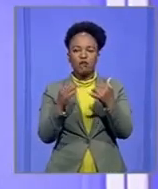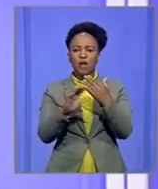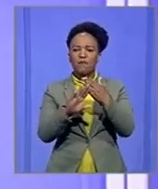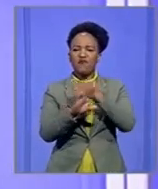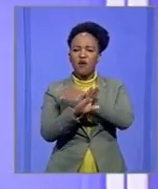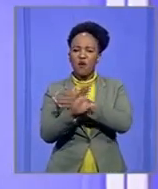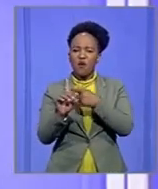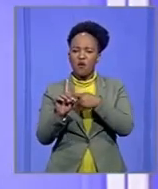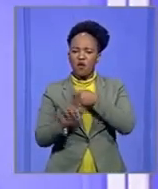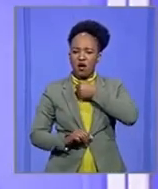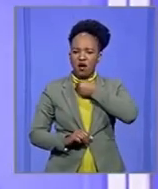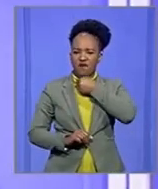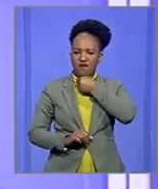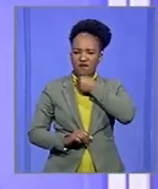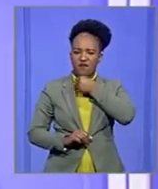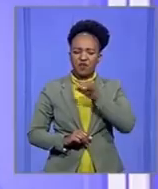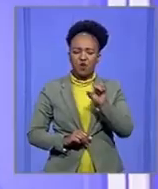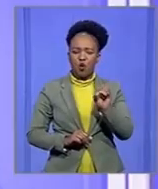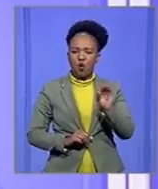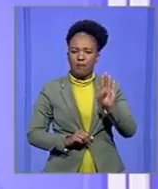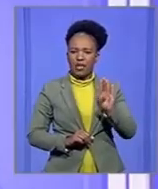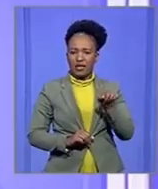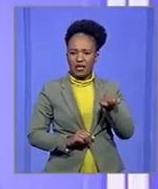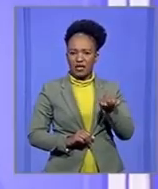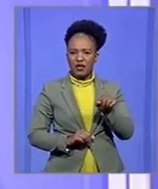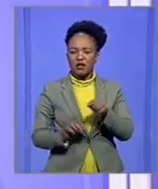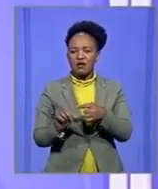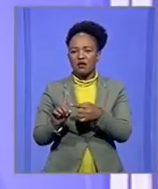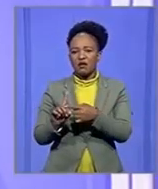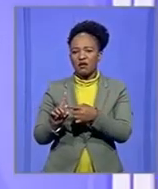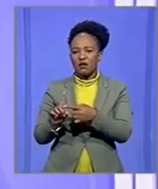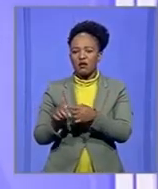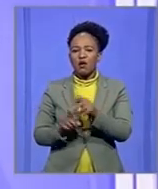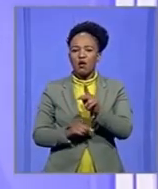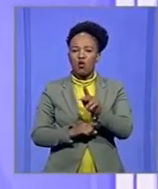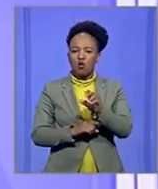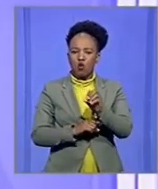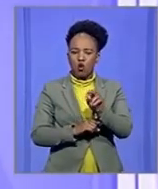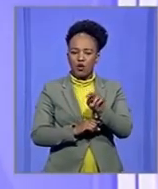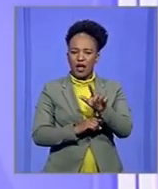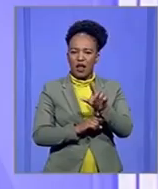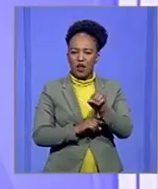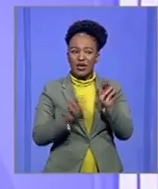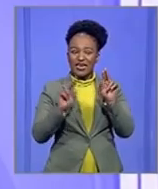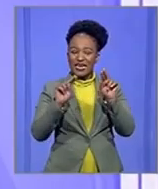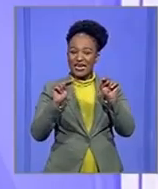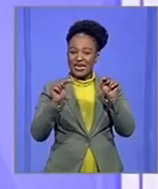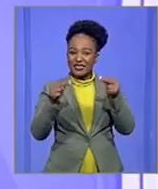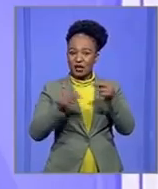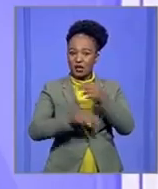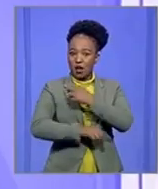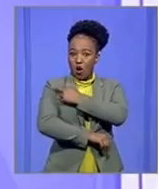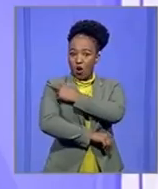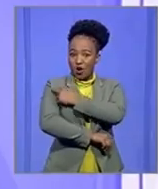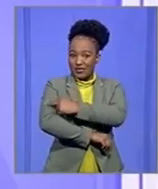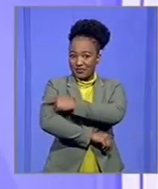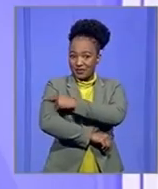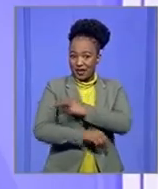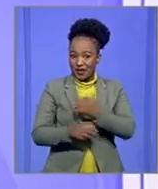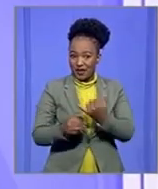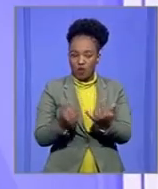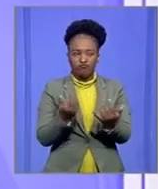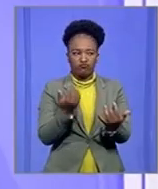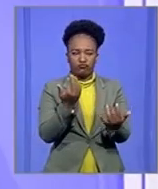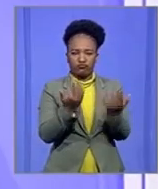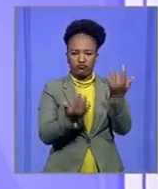moqolotsi wa rona wa ditaba ya Bloemfontein e leng Konelo le Kgafola mo sepetlele sa National se ntseng se chamane Bloemfontein. Konelo ha kgutlele ho